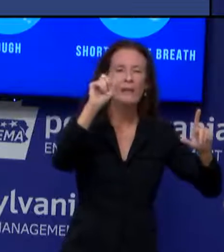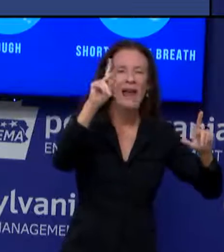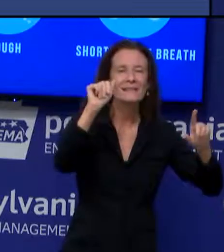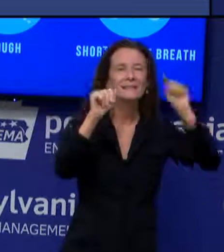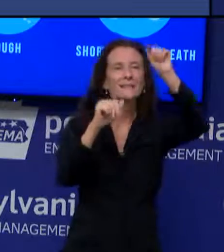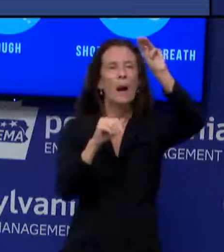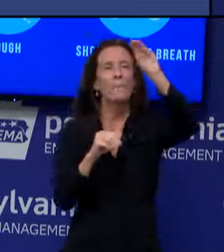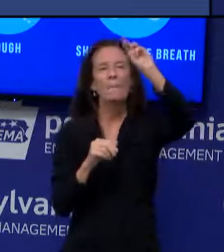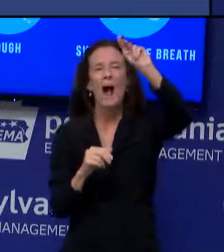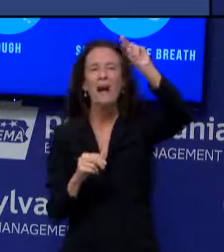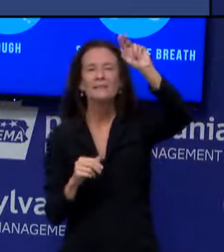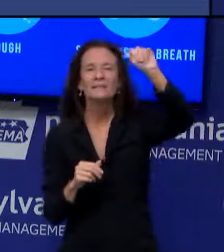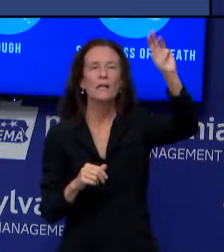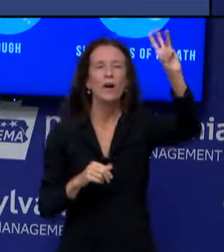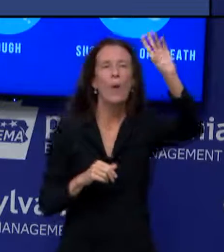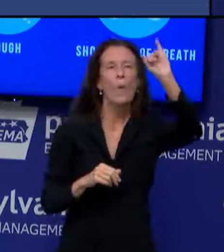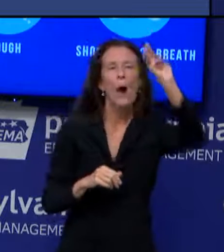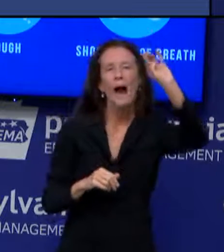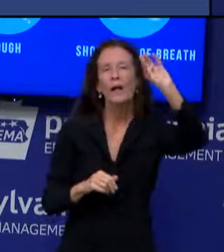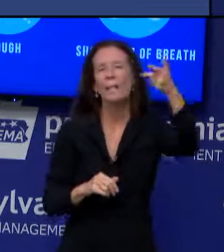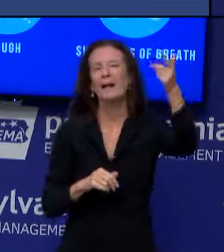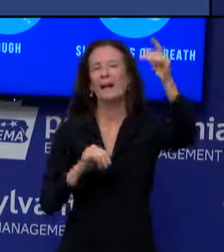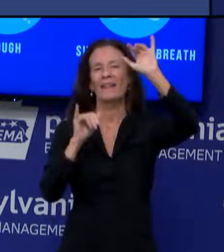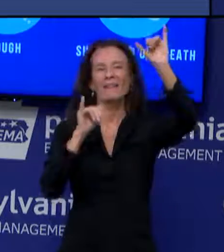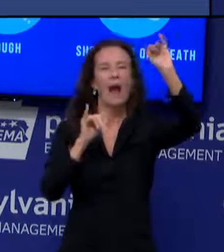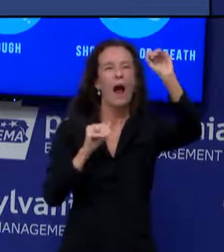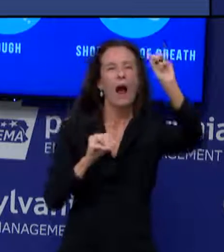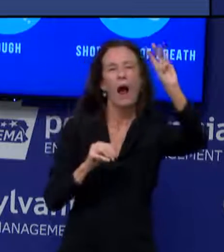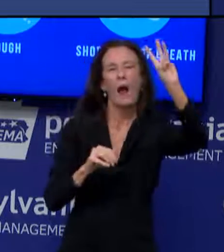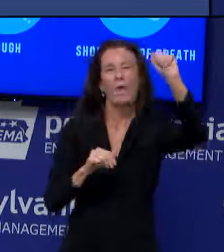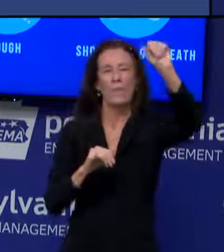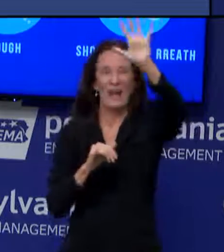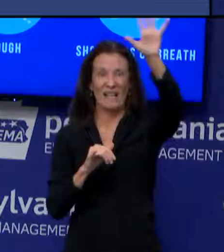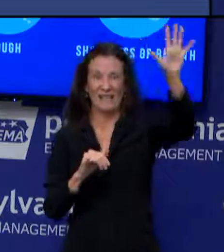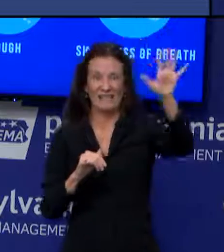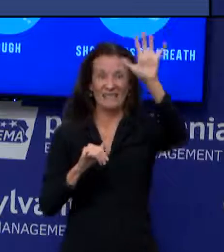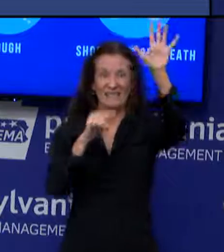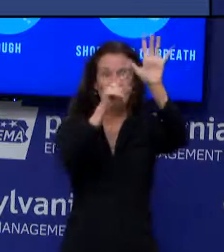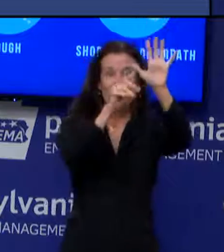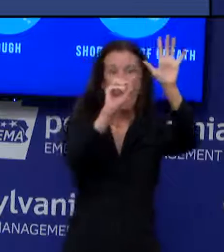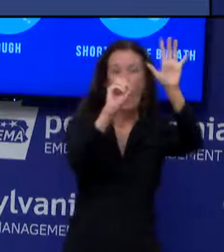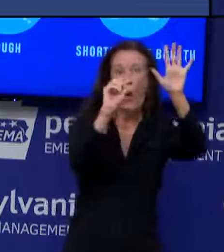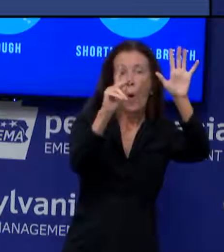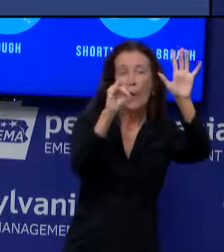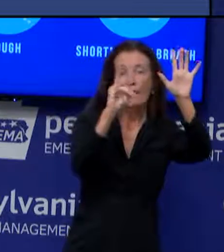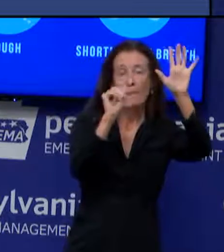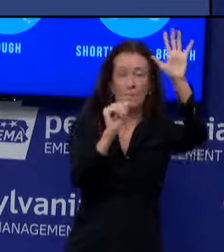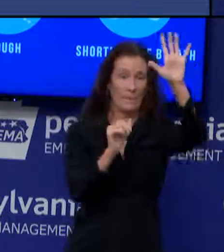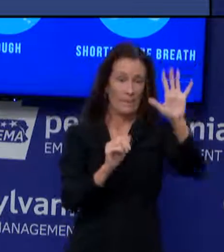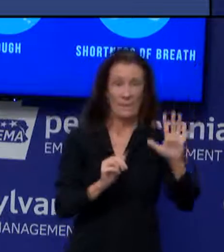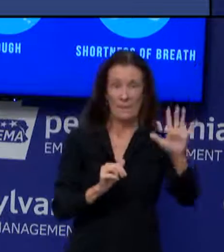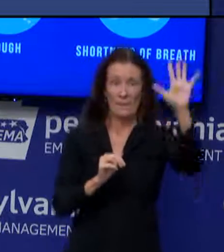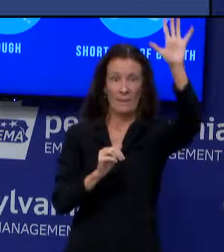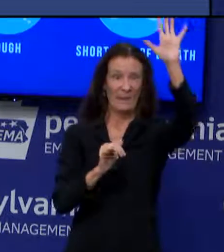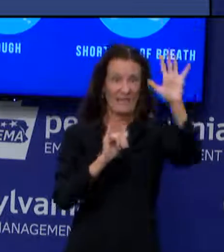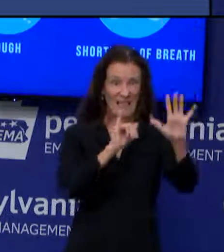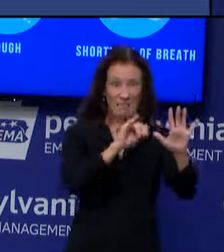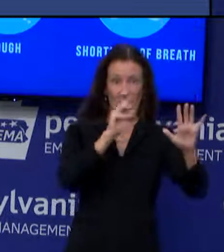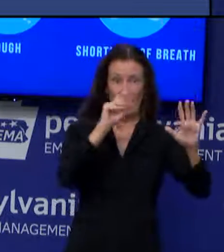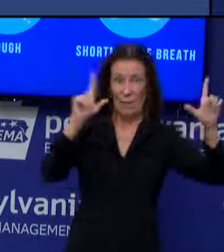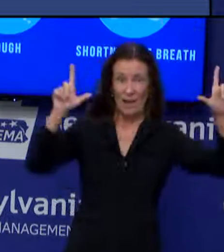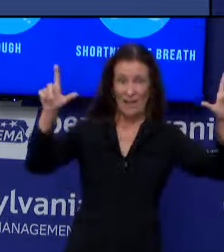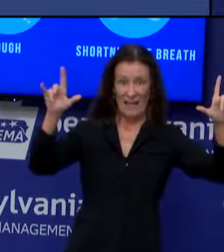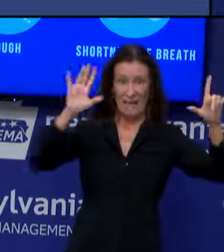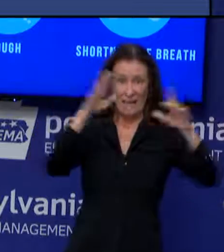Wyoming, into Iowa and other Oklahoma and other states, and we're concerned